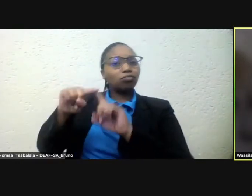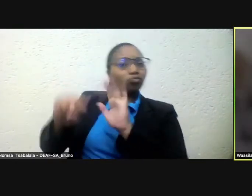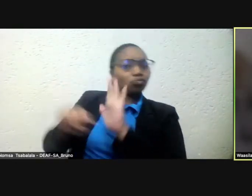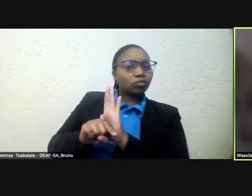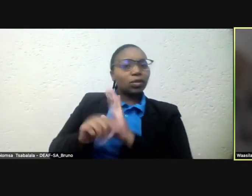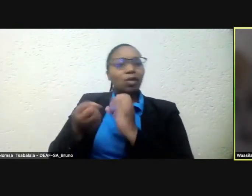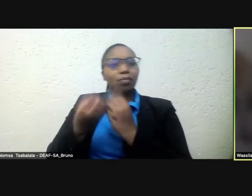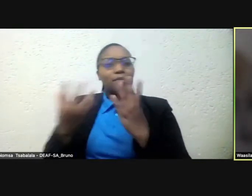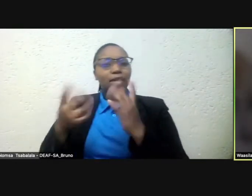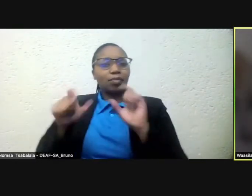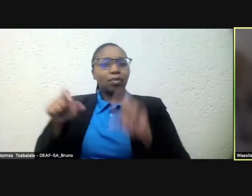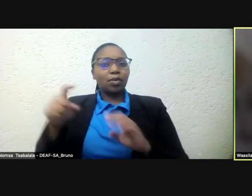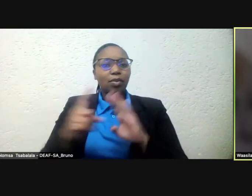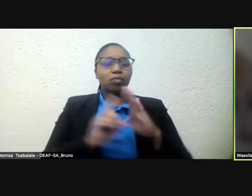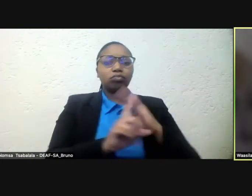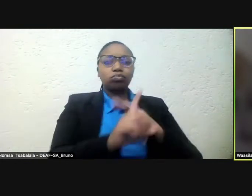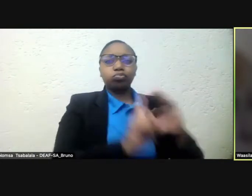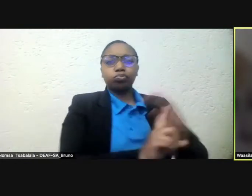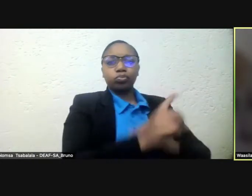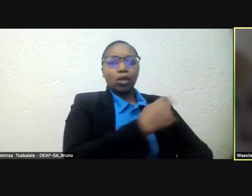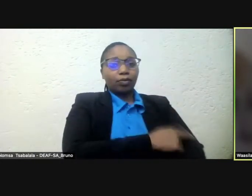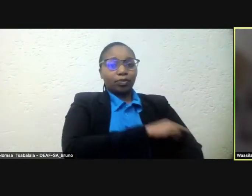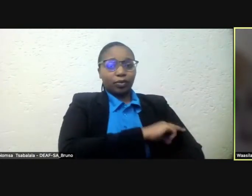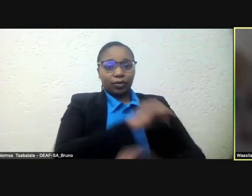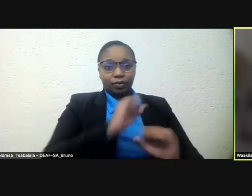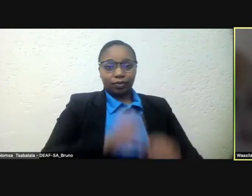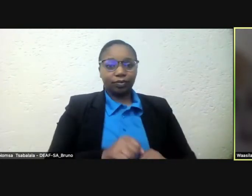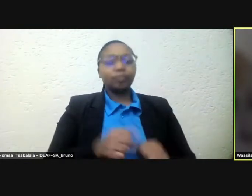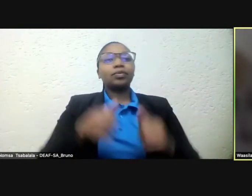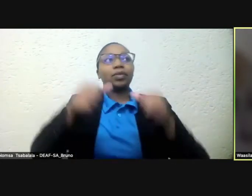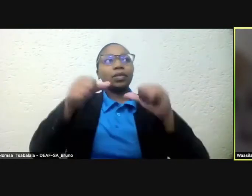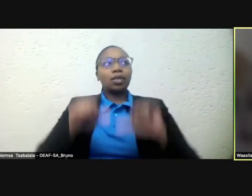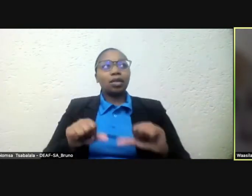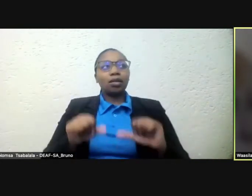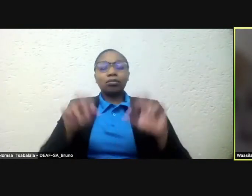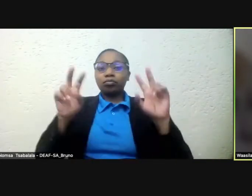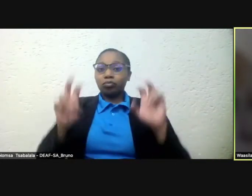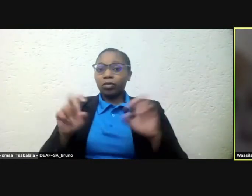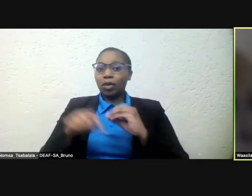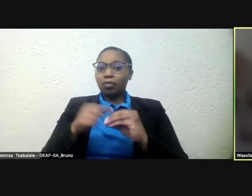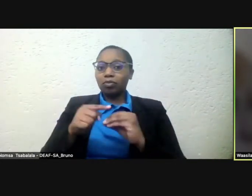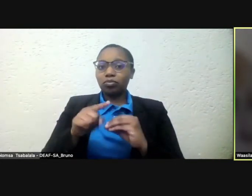submitted. The question around, with the increase that we're